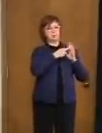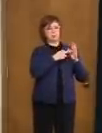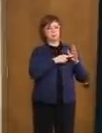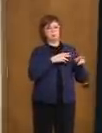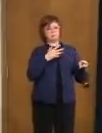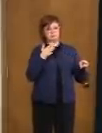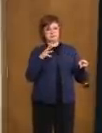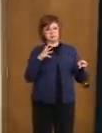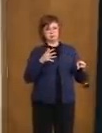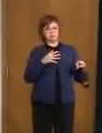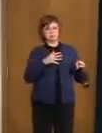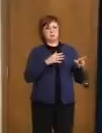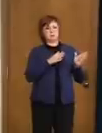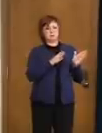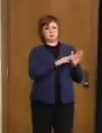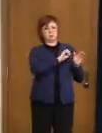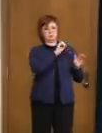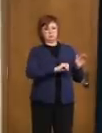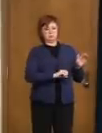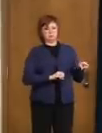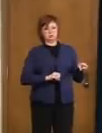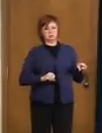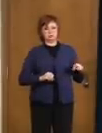situations. But that is the point that,